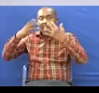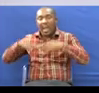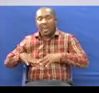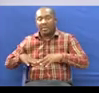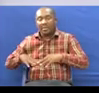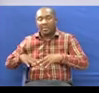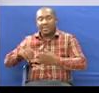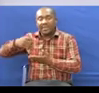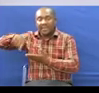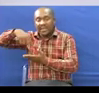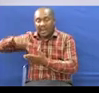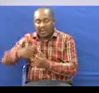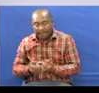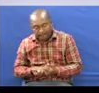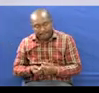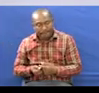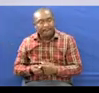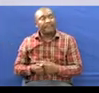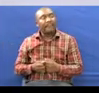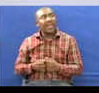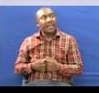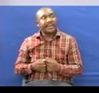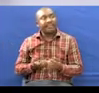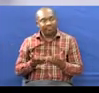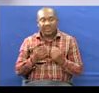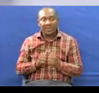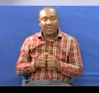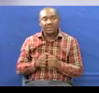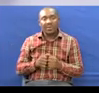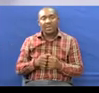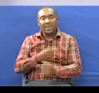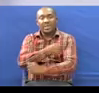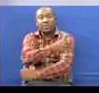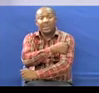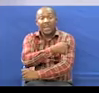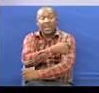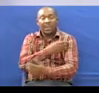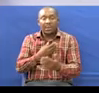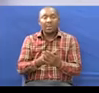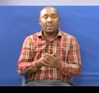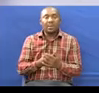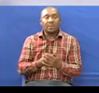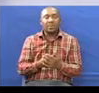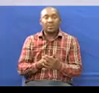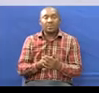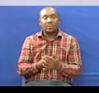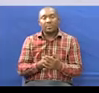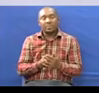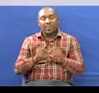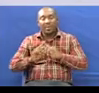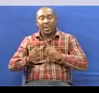schools, there is high demands of health centers, there is high demands of it can be dispensaries and